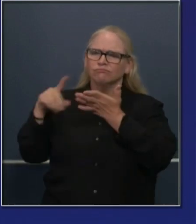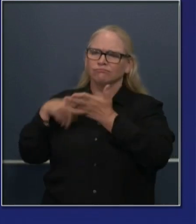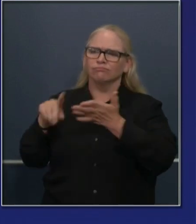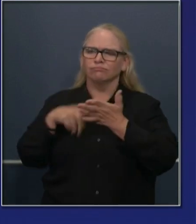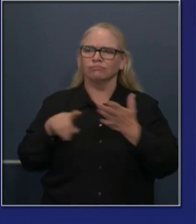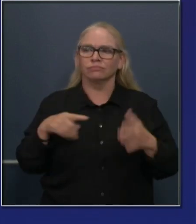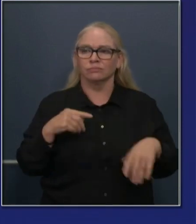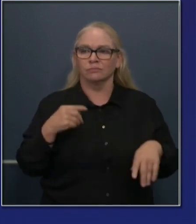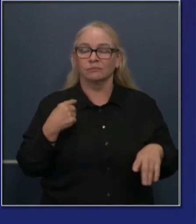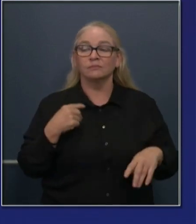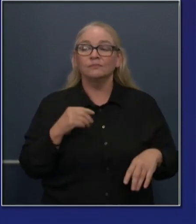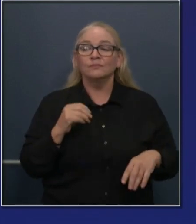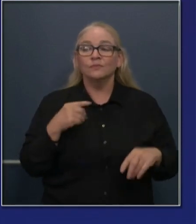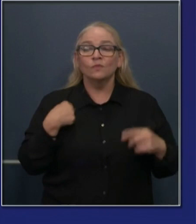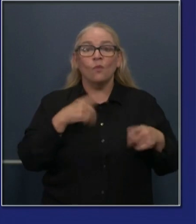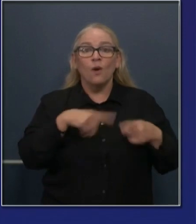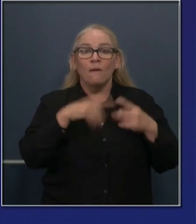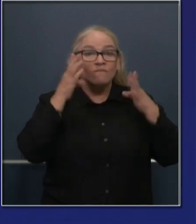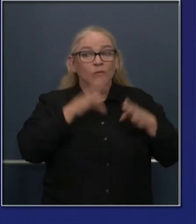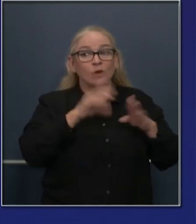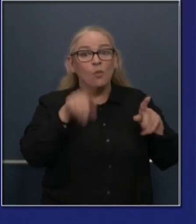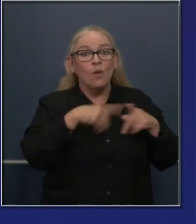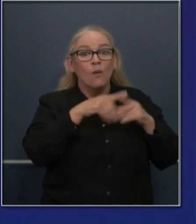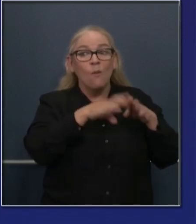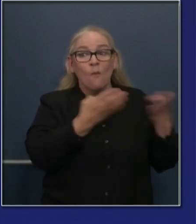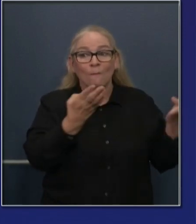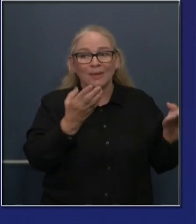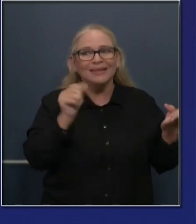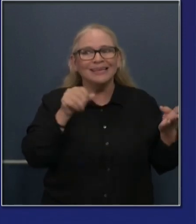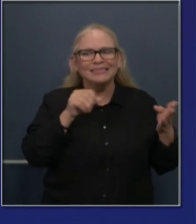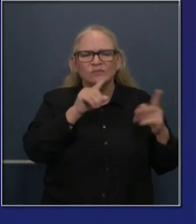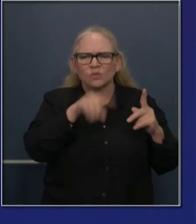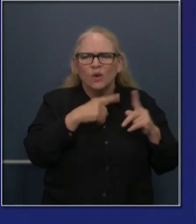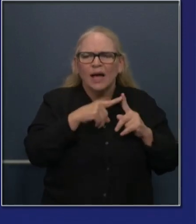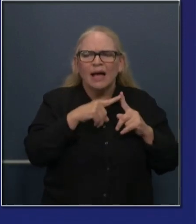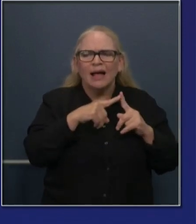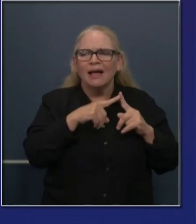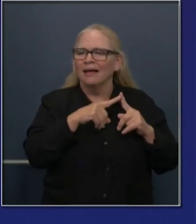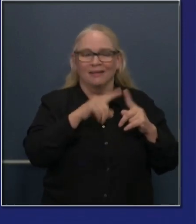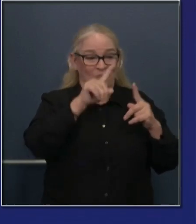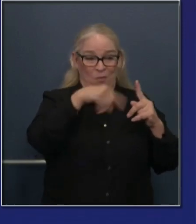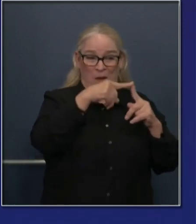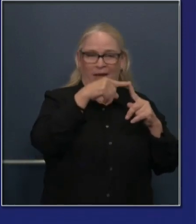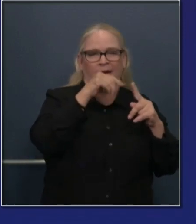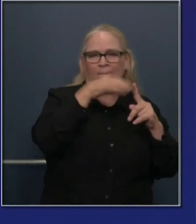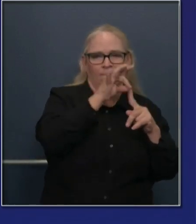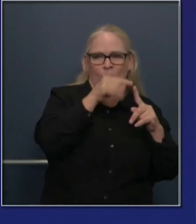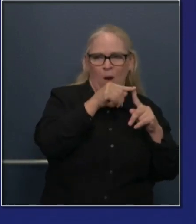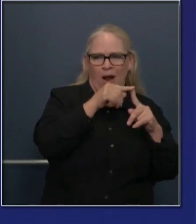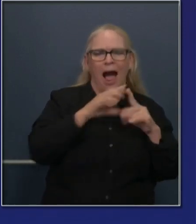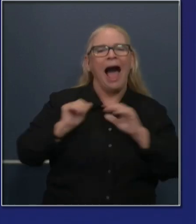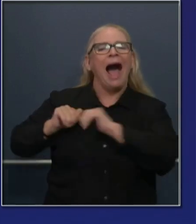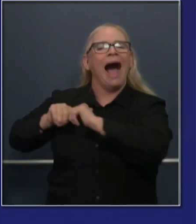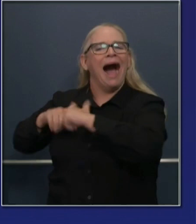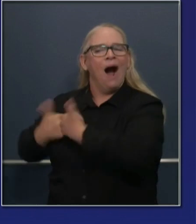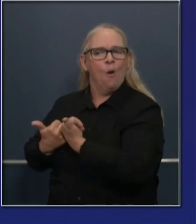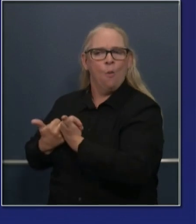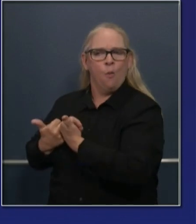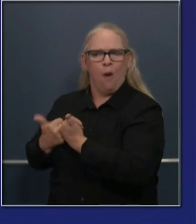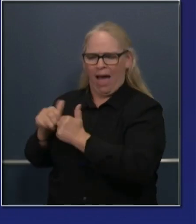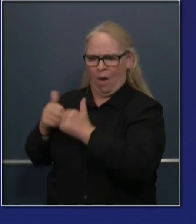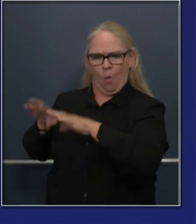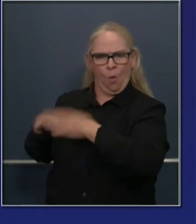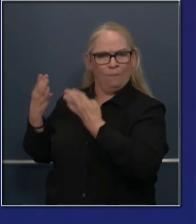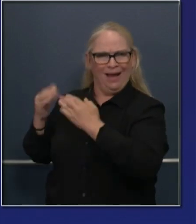enough on how to not only do it, but to educate individuals, not just the sectors in